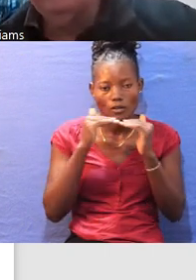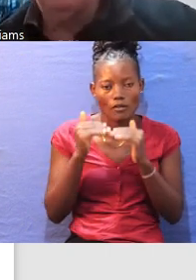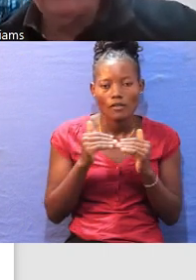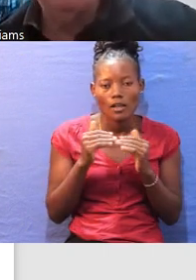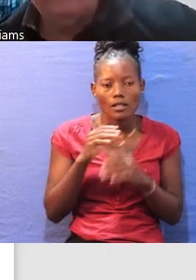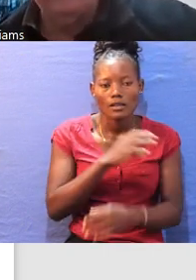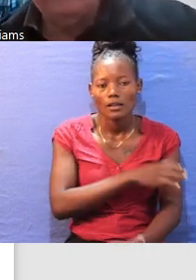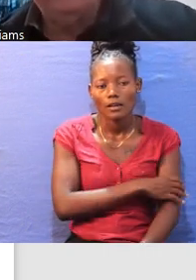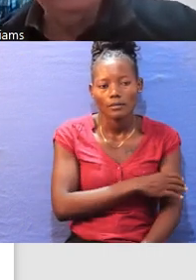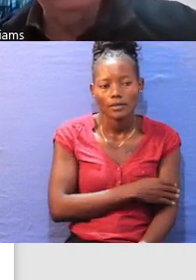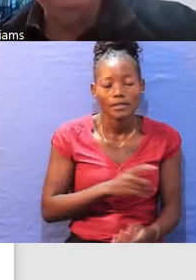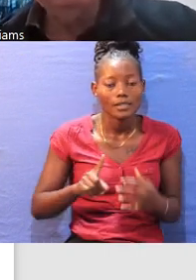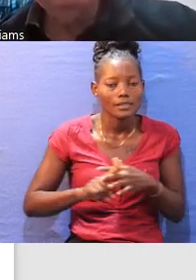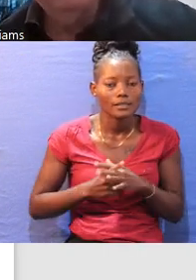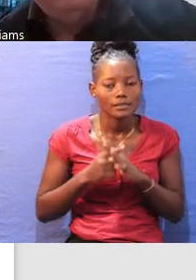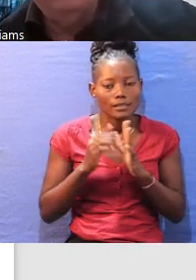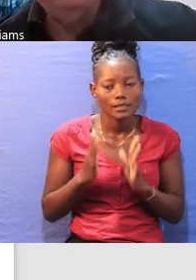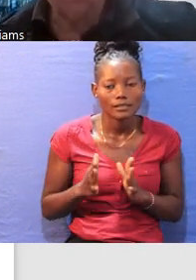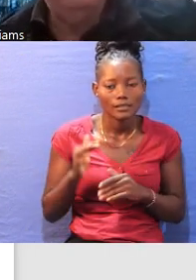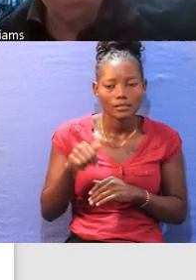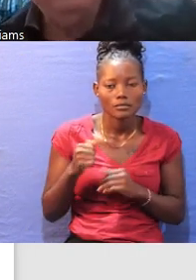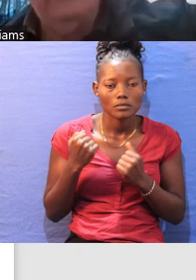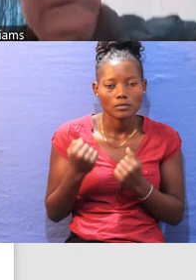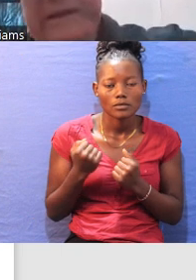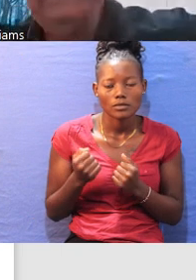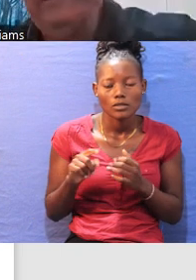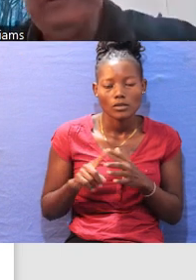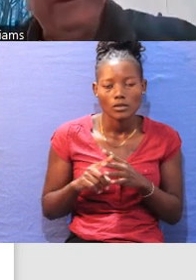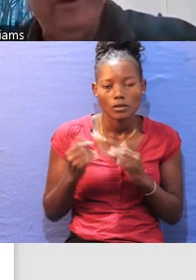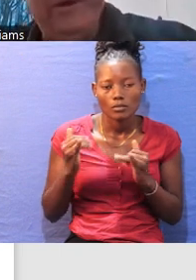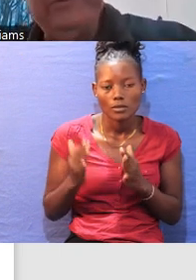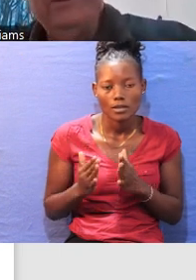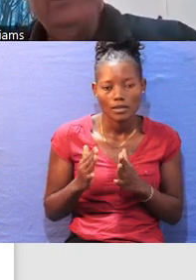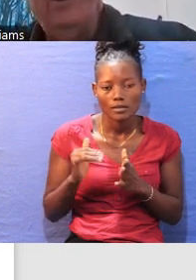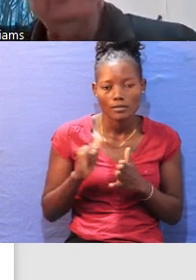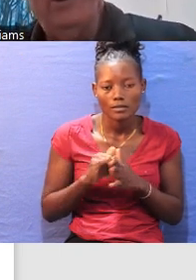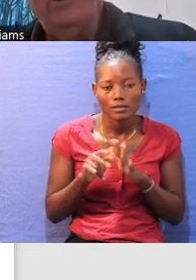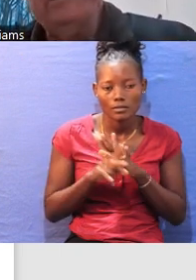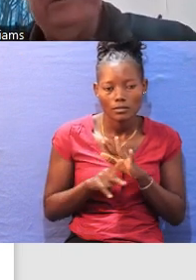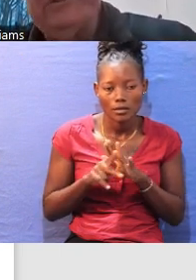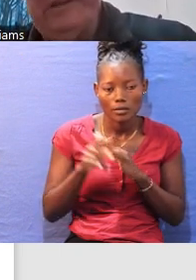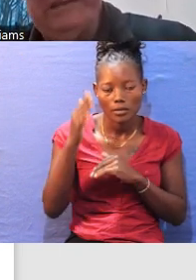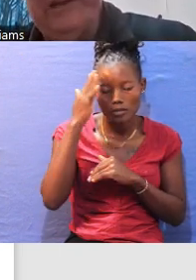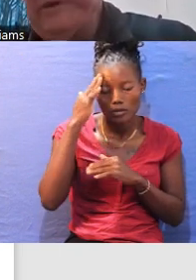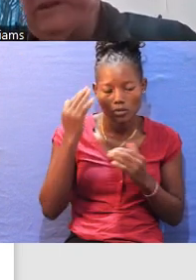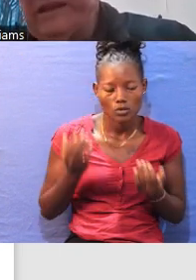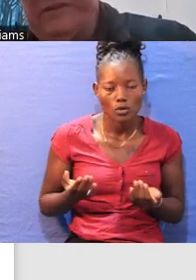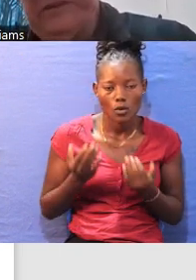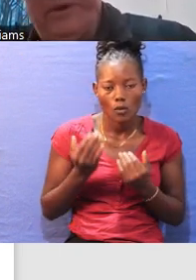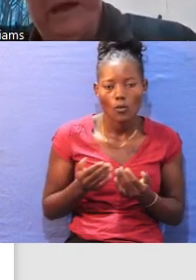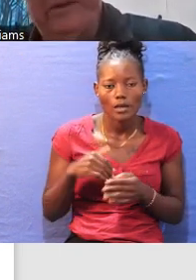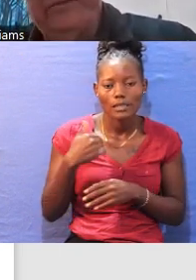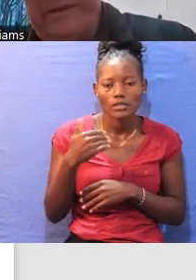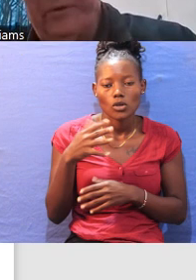couldn't, my strong athletes could. But that's primarily what we did. And then, we'd always, on our conditioning days, we did a